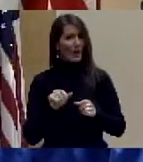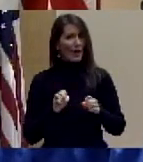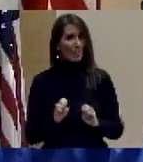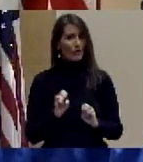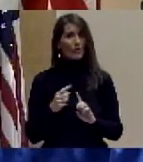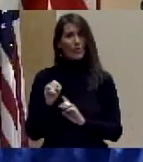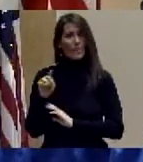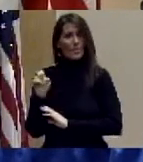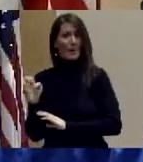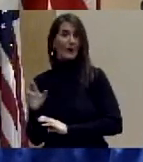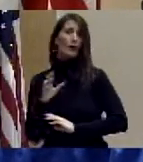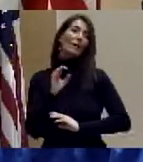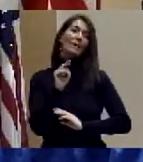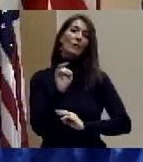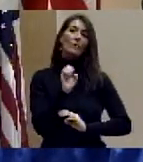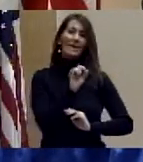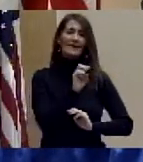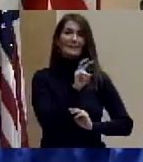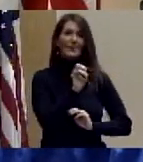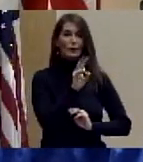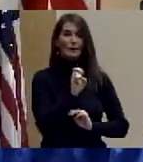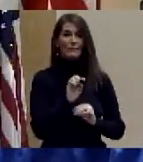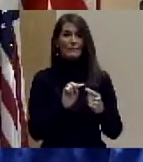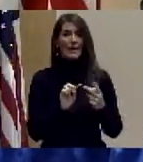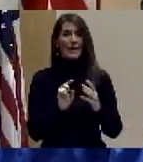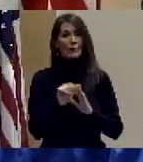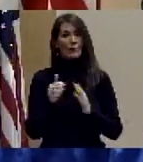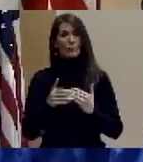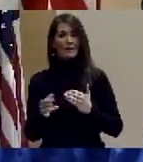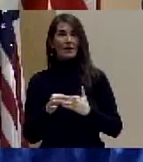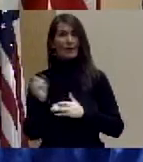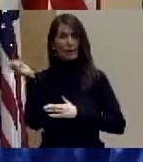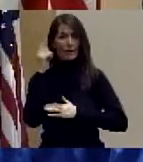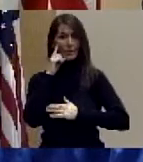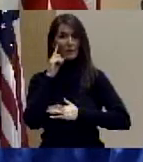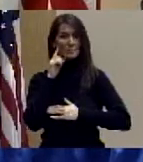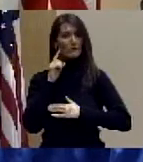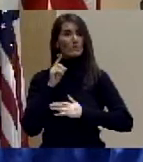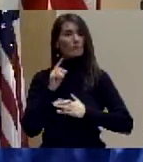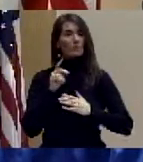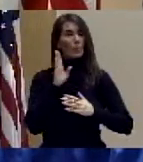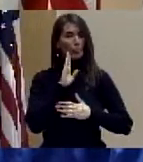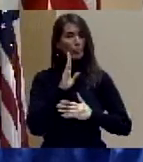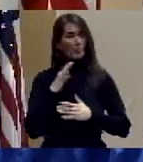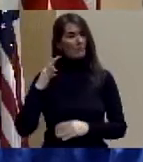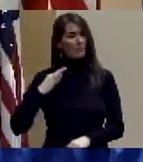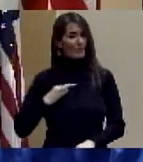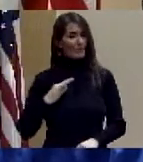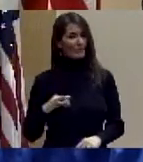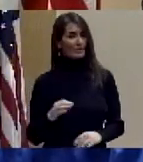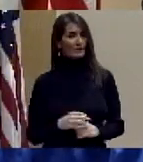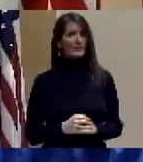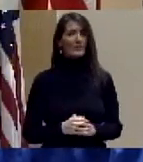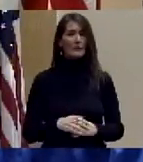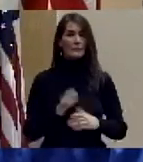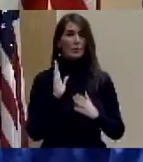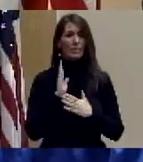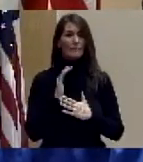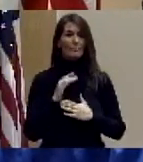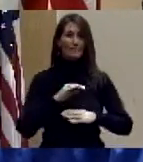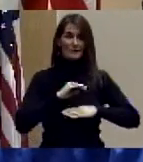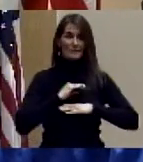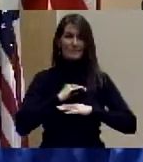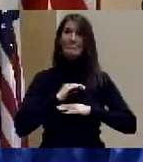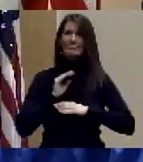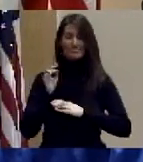mayor and the county executive and the rest of the government entities and the council paying off in satisfying the